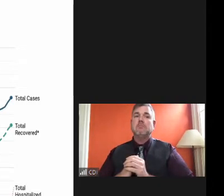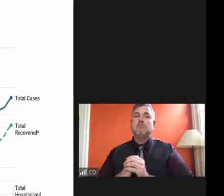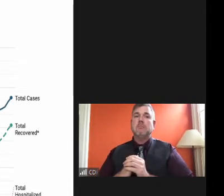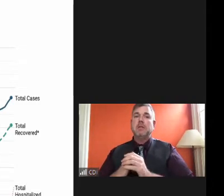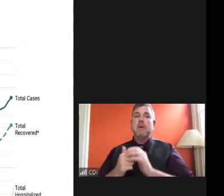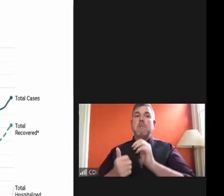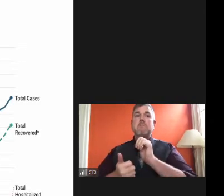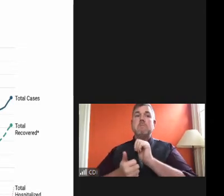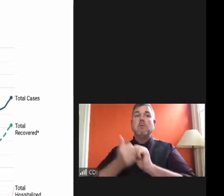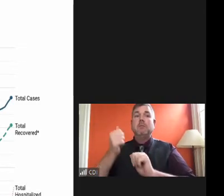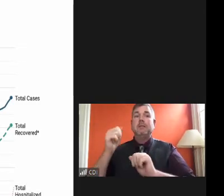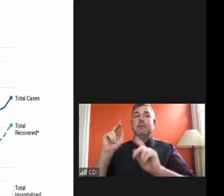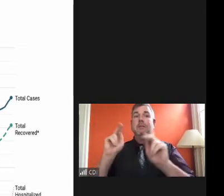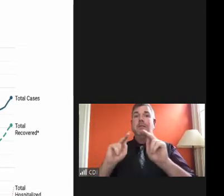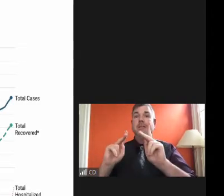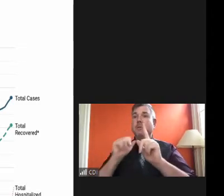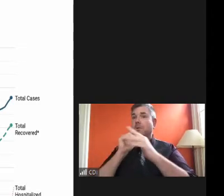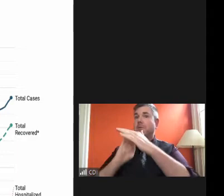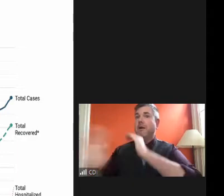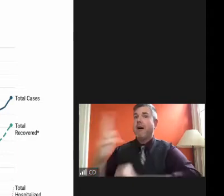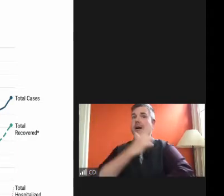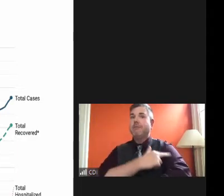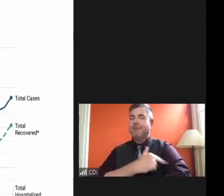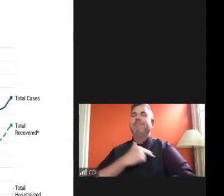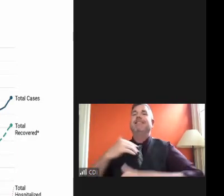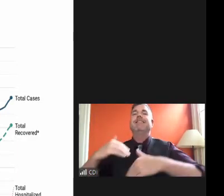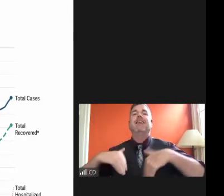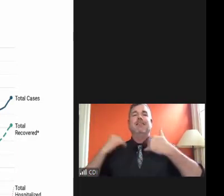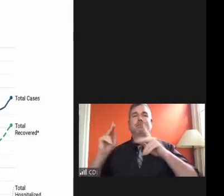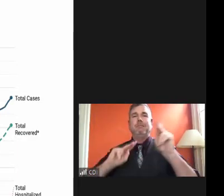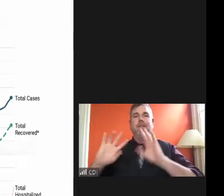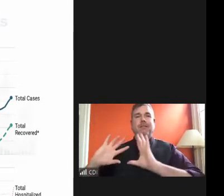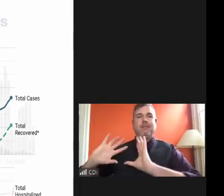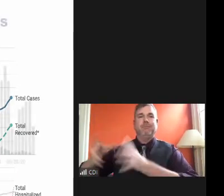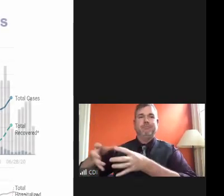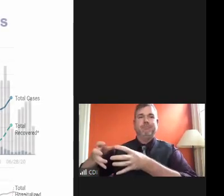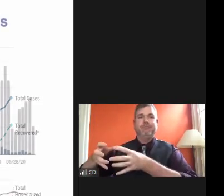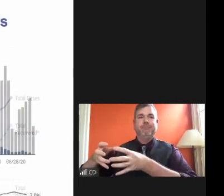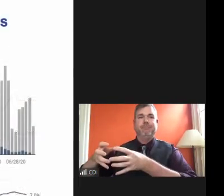So fortunately, our hospitalization rate hasn't changed as much as our case rate.